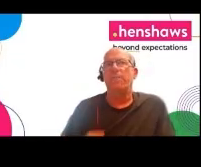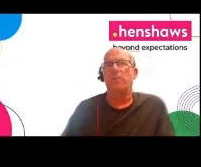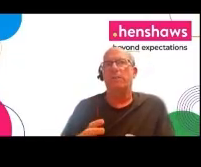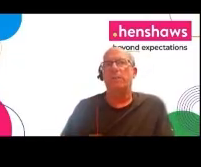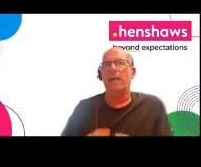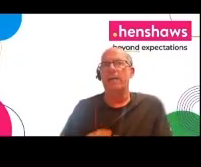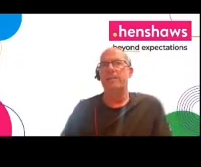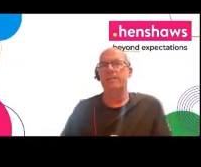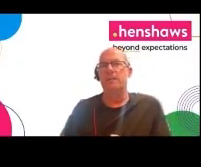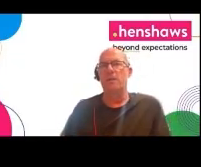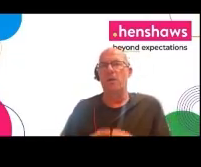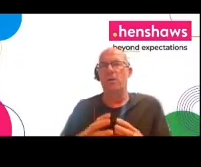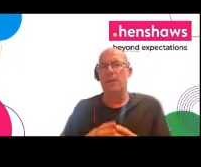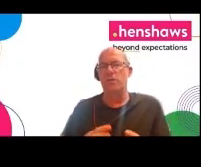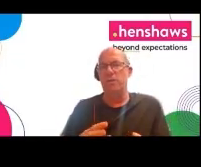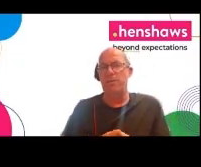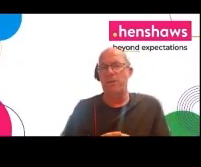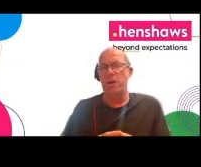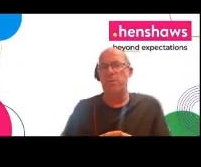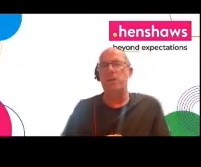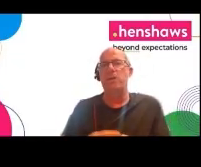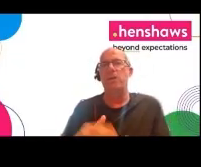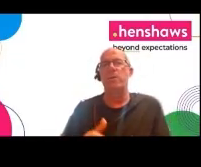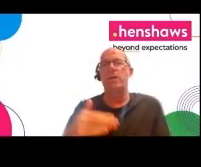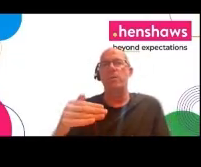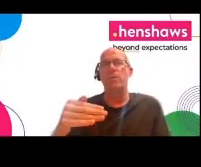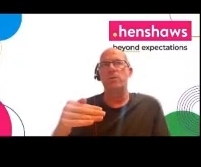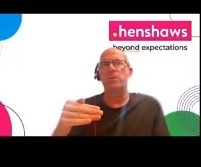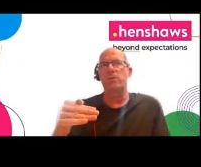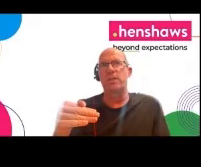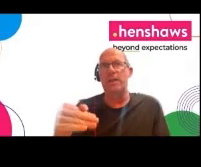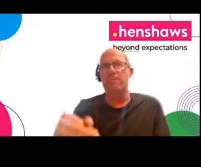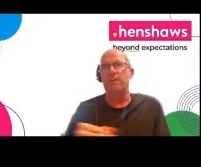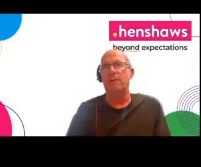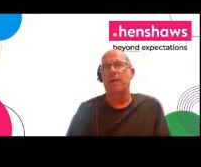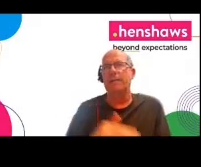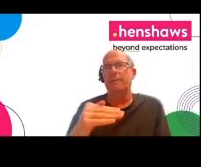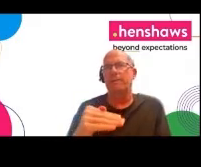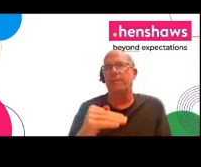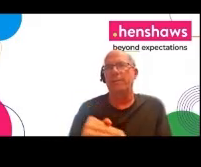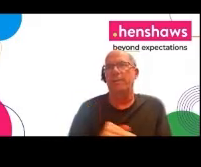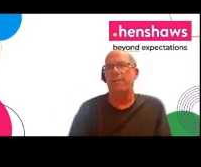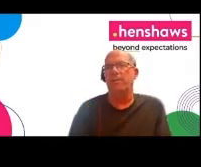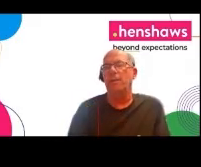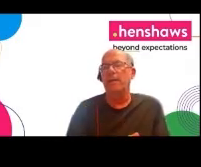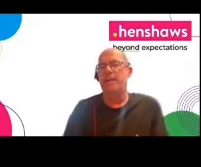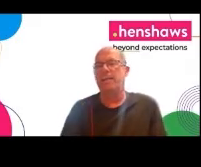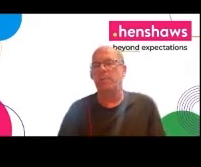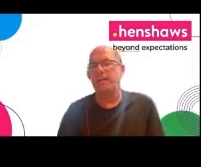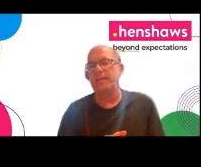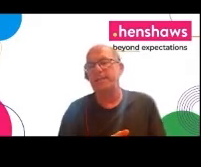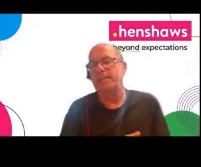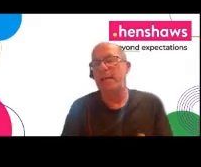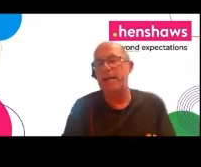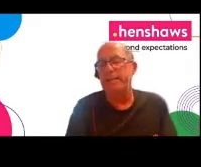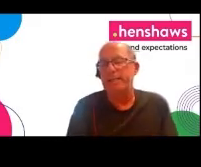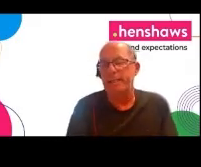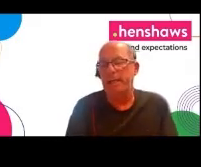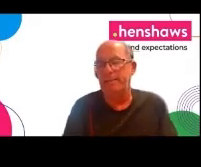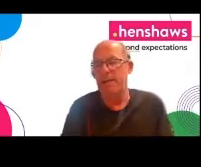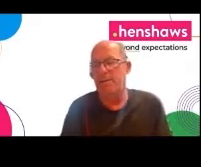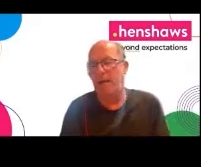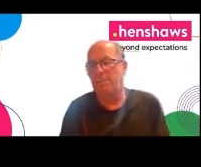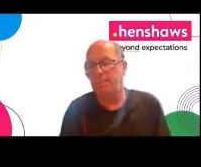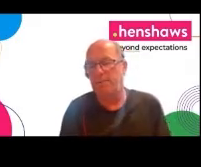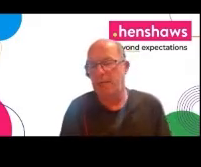when we change the font size on an Android phone, you can only go up to a certain level, and that certain level is within the